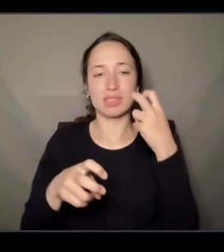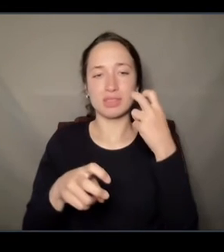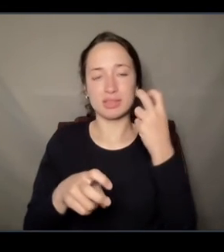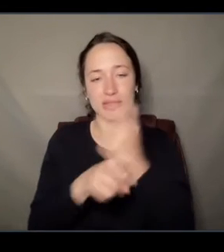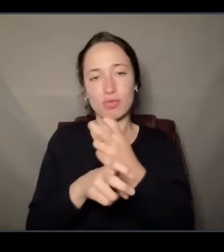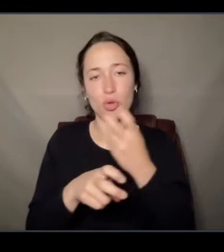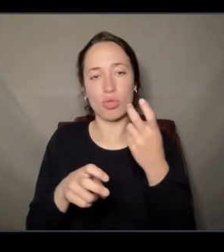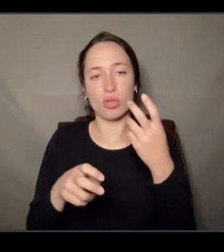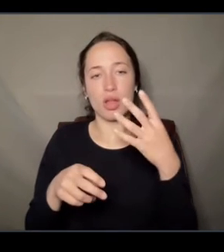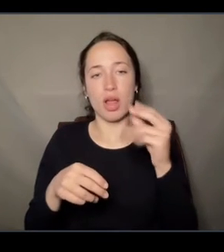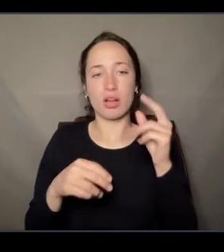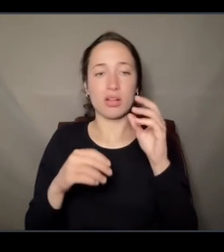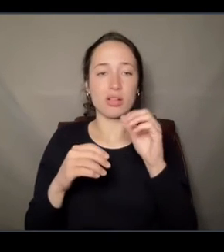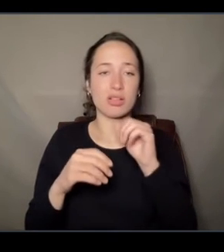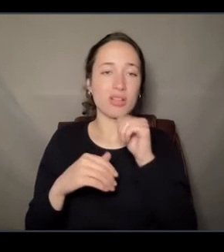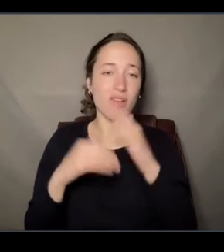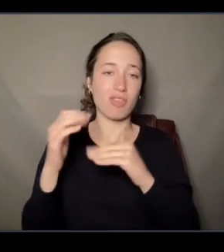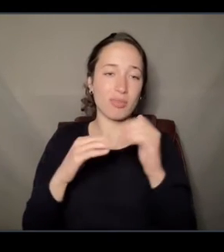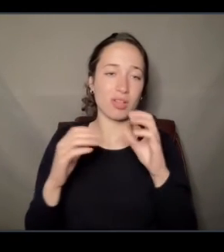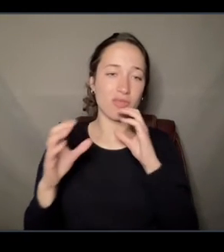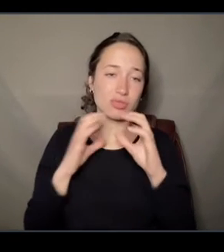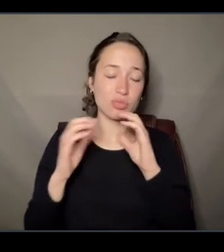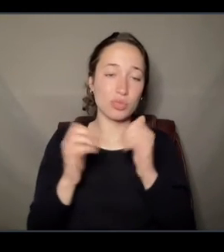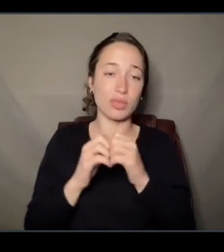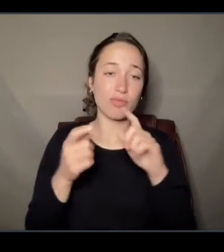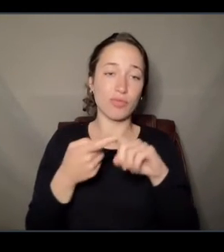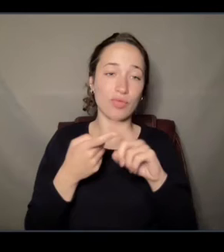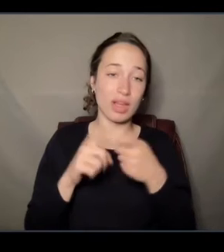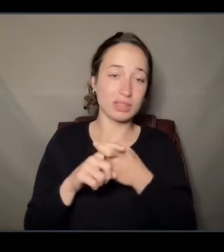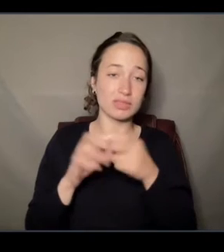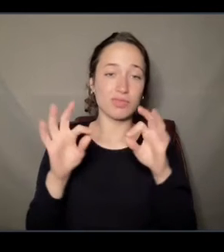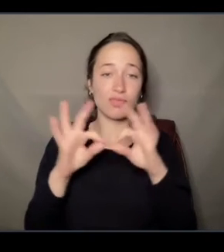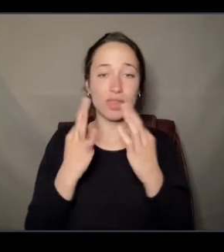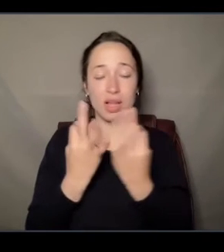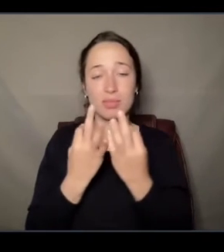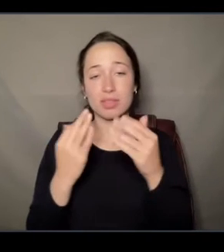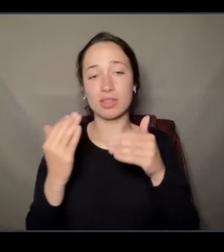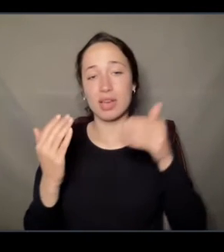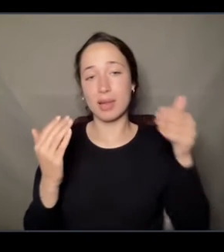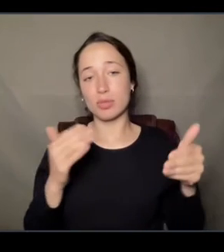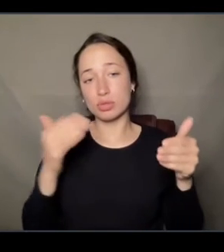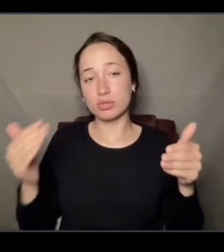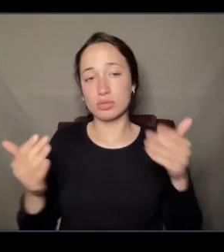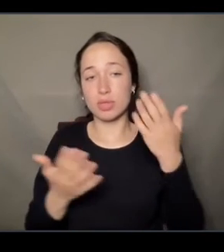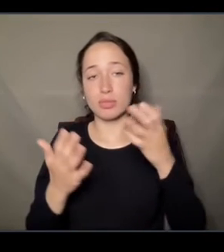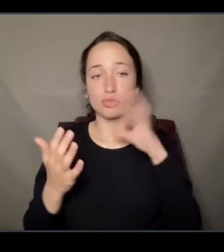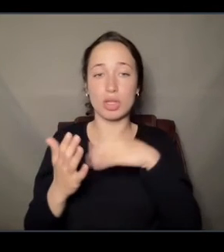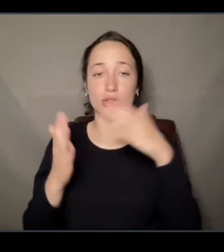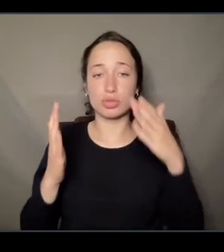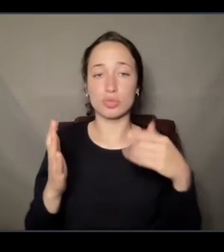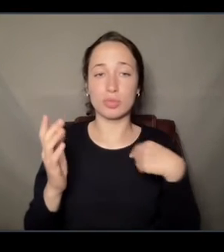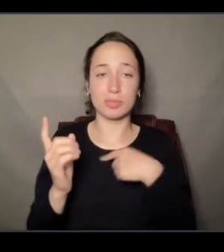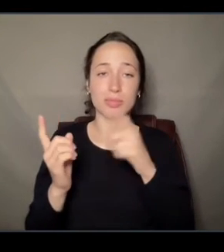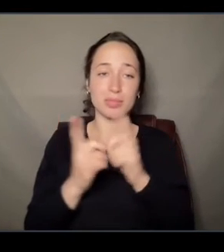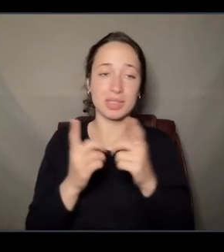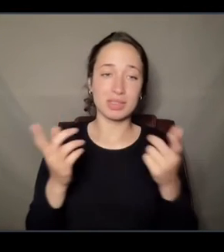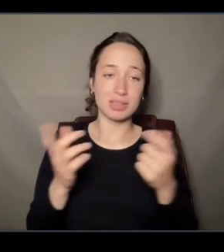and uncomfortable conversations with friends and family and neighbors, even strangers we meet along the